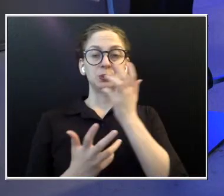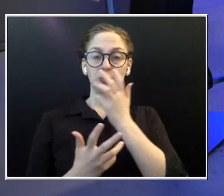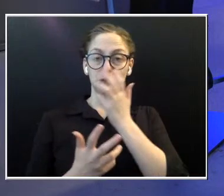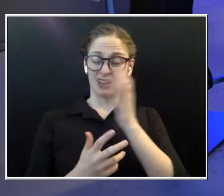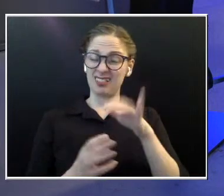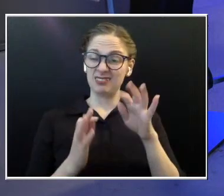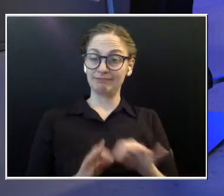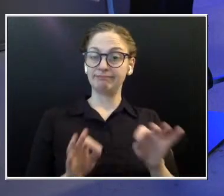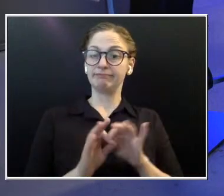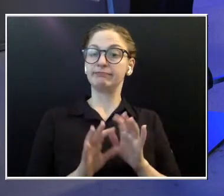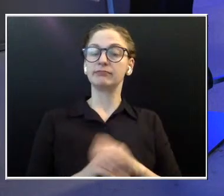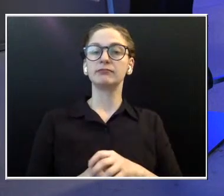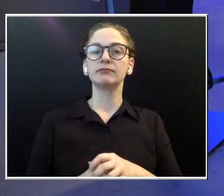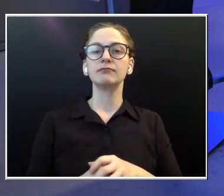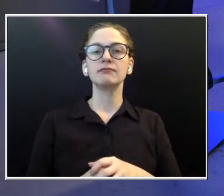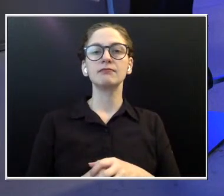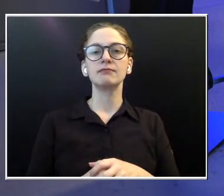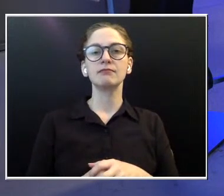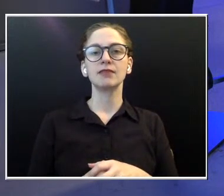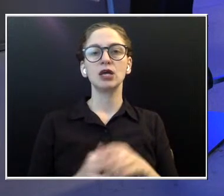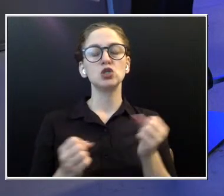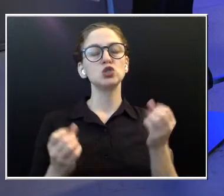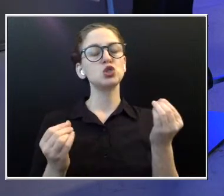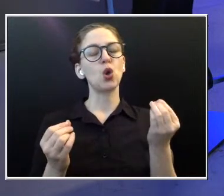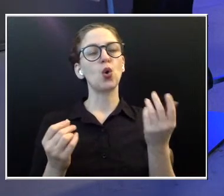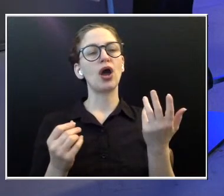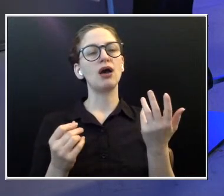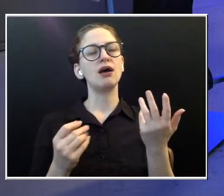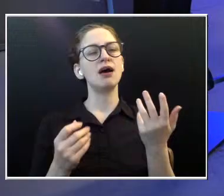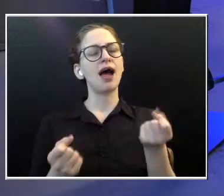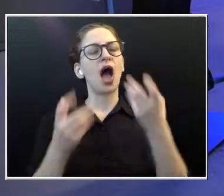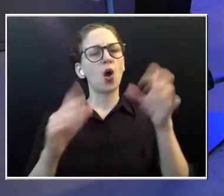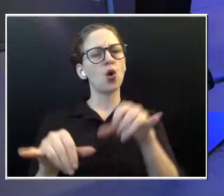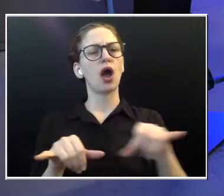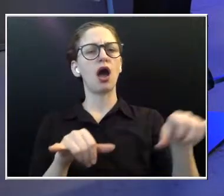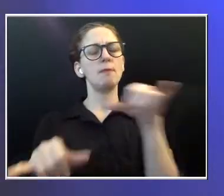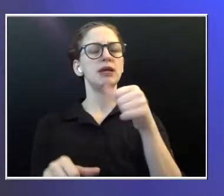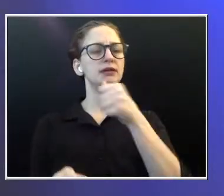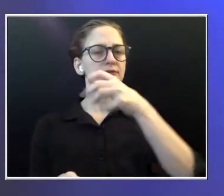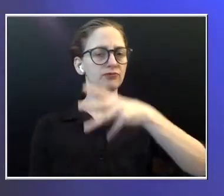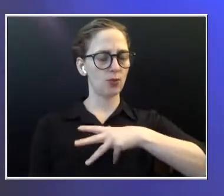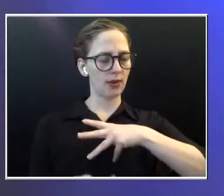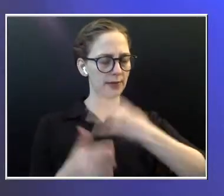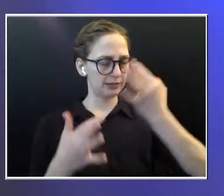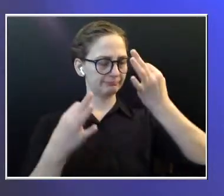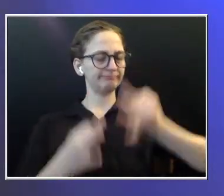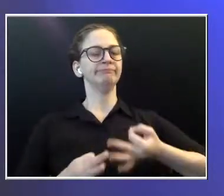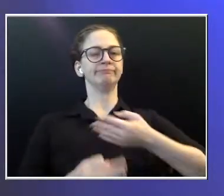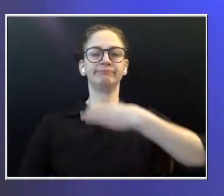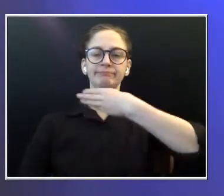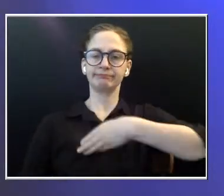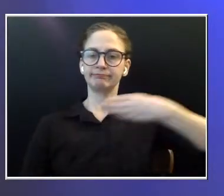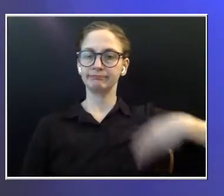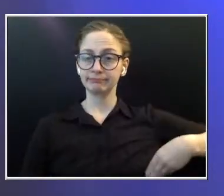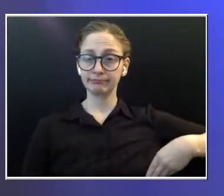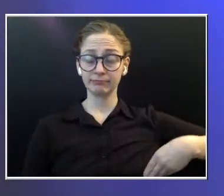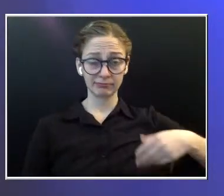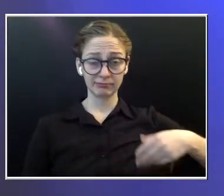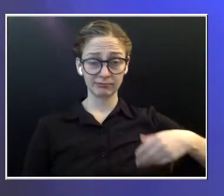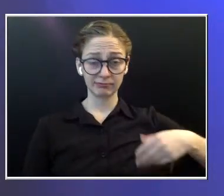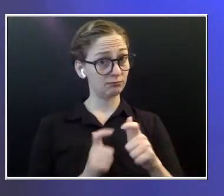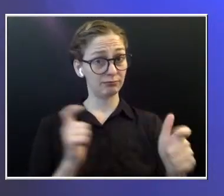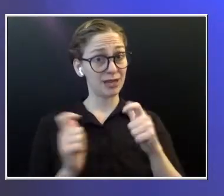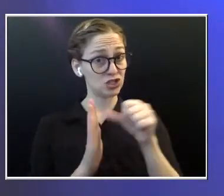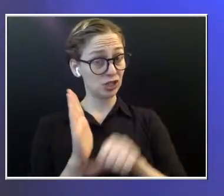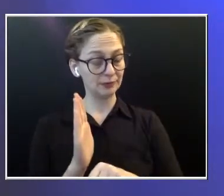a double mastectomy? It's a big surgery. Yeah. You know, it is a big surgery, but like Lisa said, you know, for the right people, it's the right